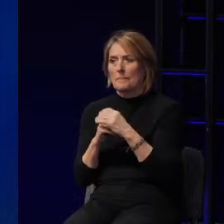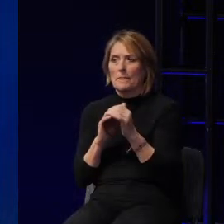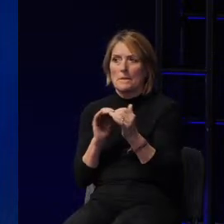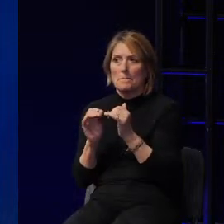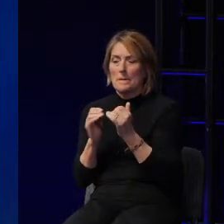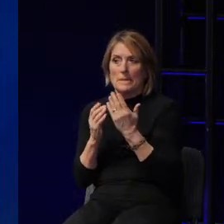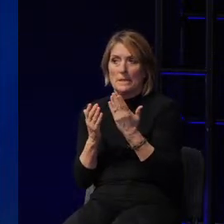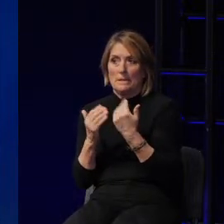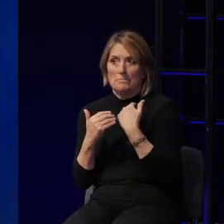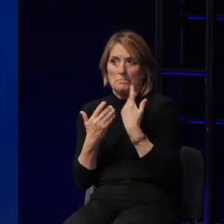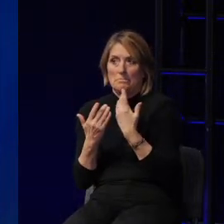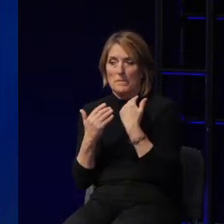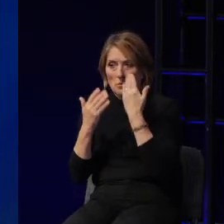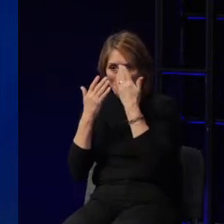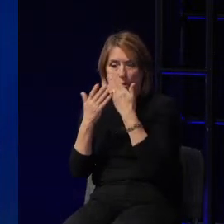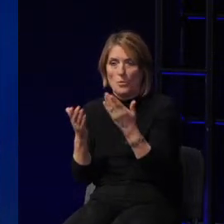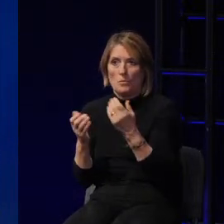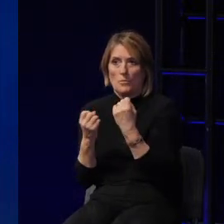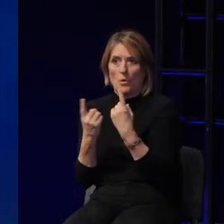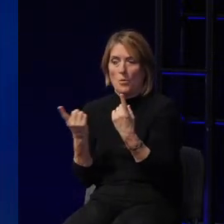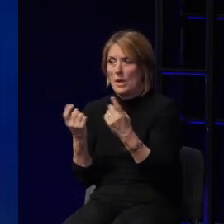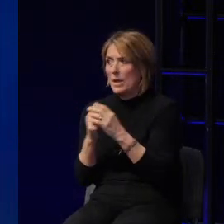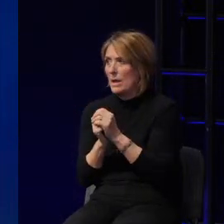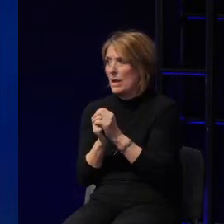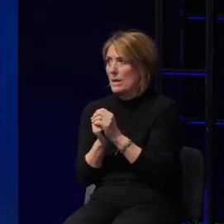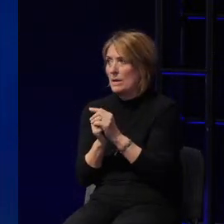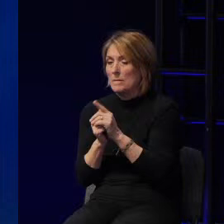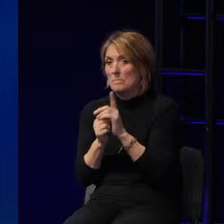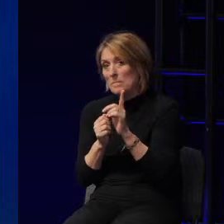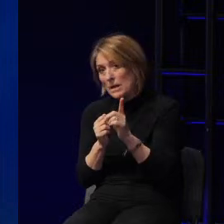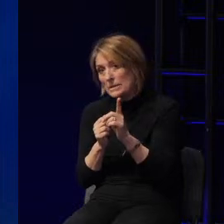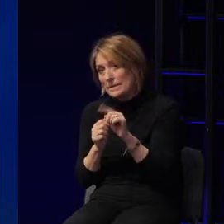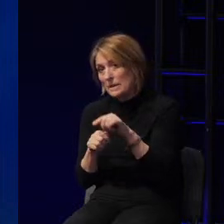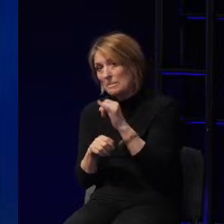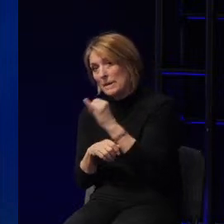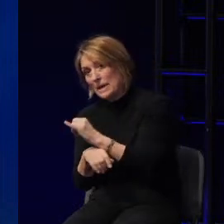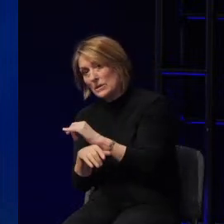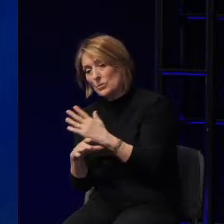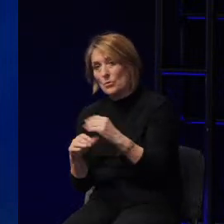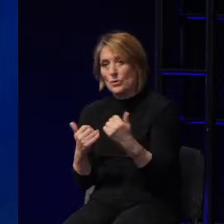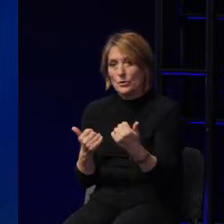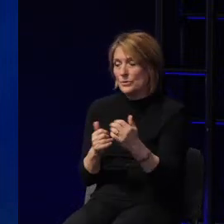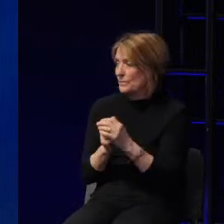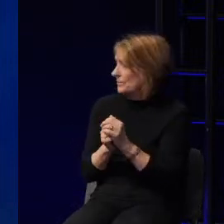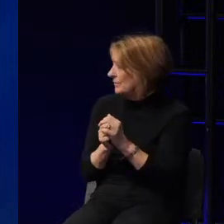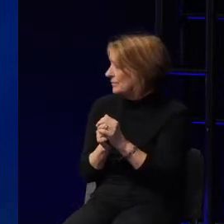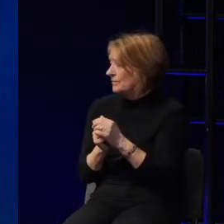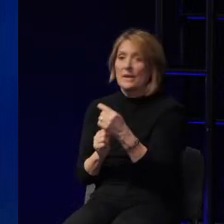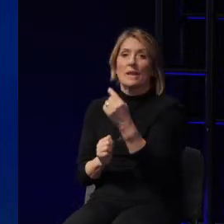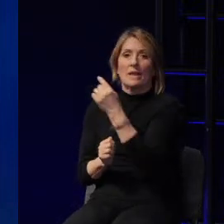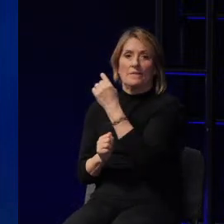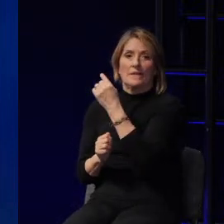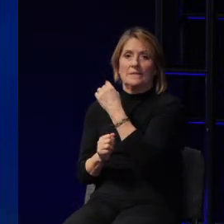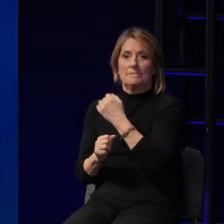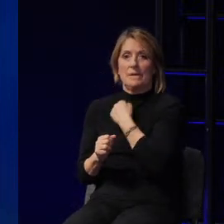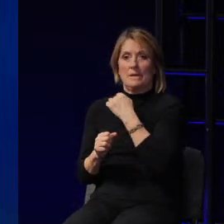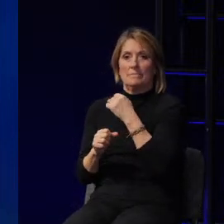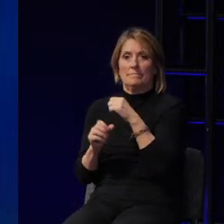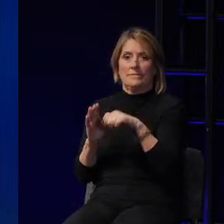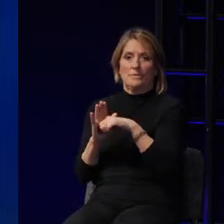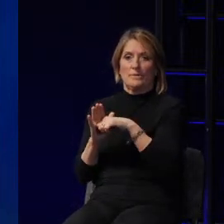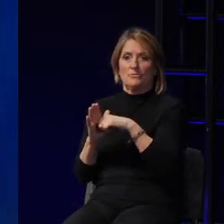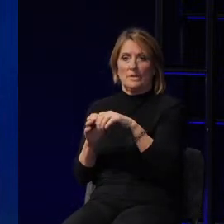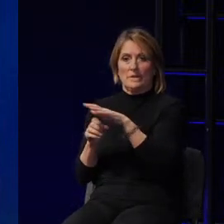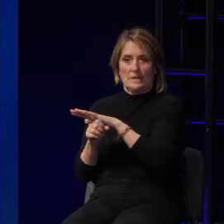even be aware of it, but is that a bad thing or is it a good thing? Like in this case,